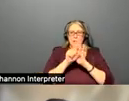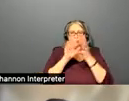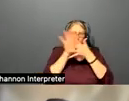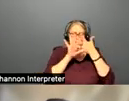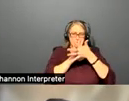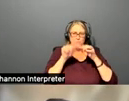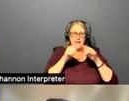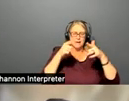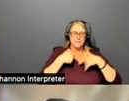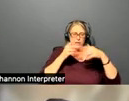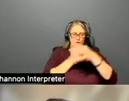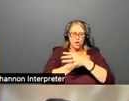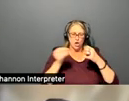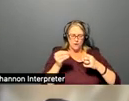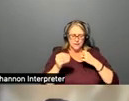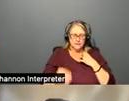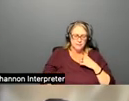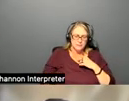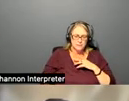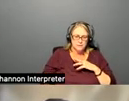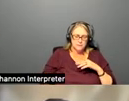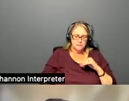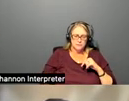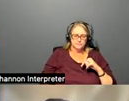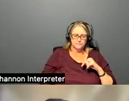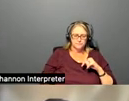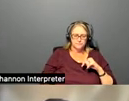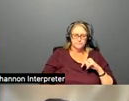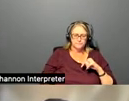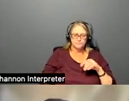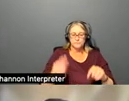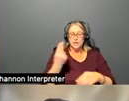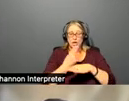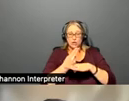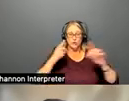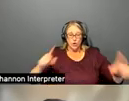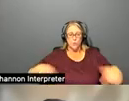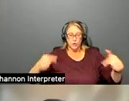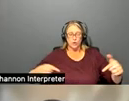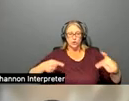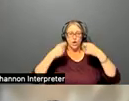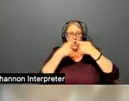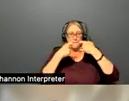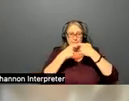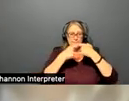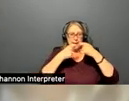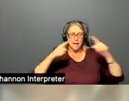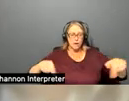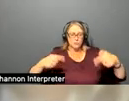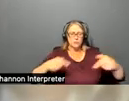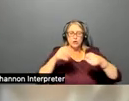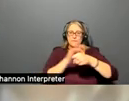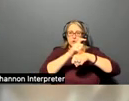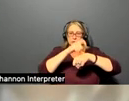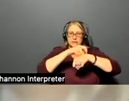am in an office. I also use a wheelchair. I'm a power wheelchair user full time and have used